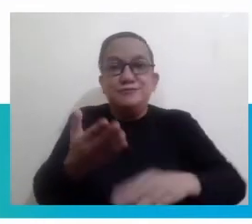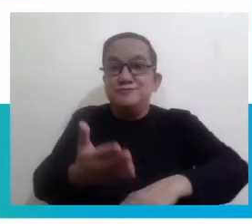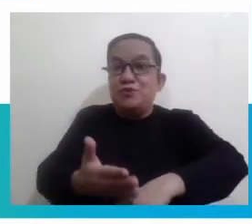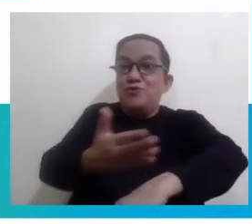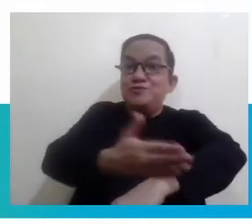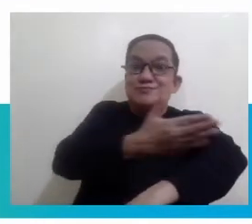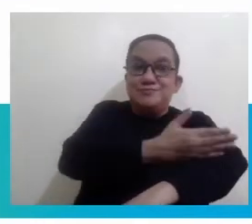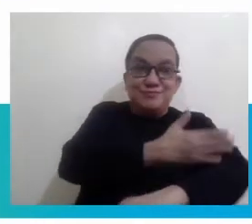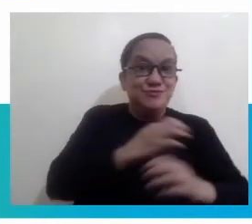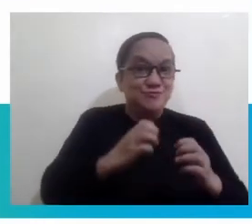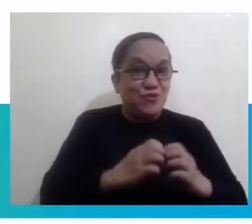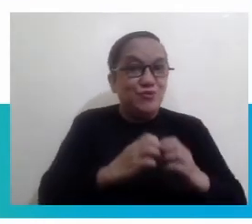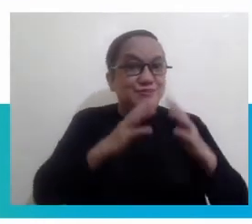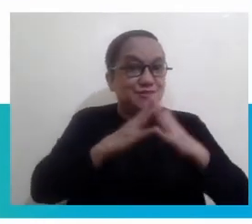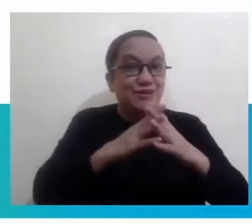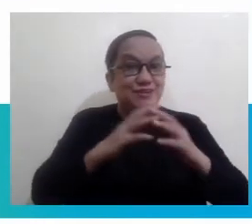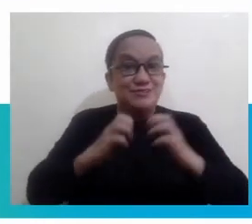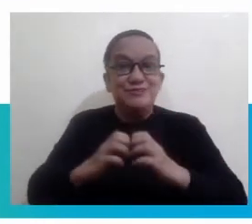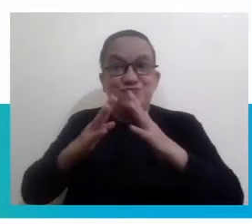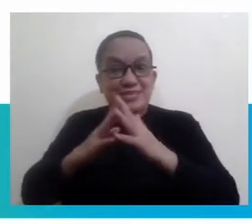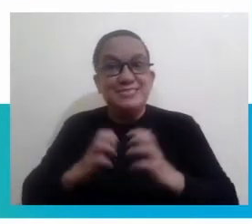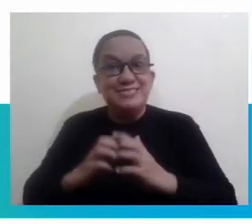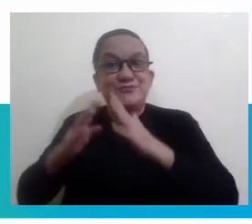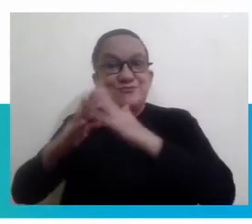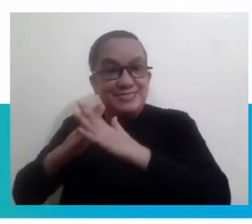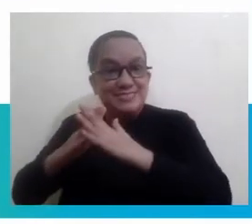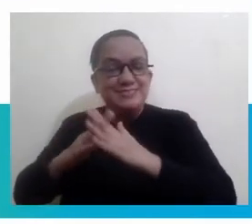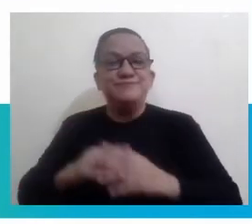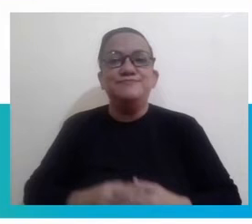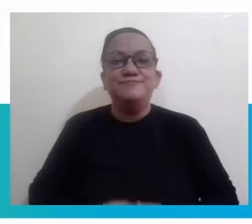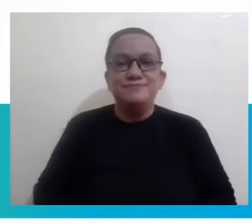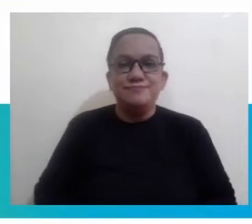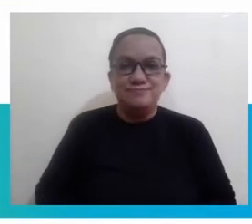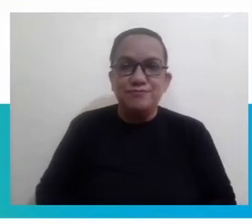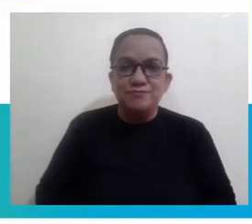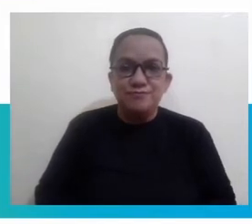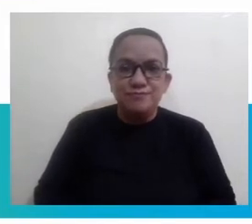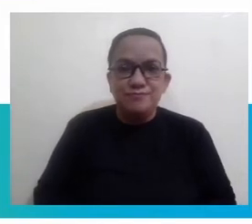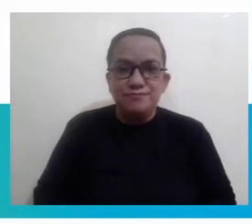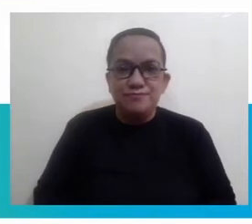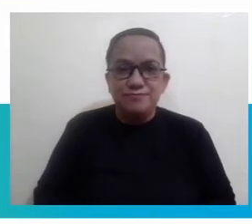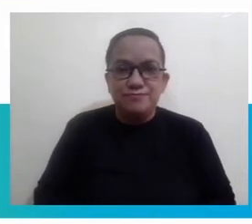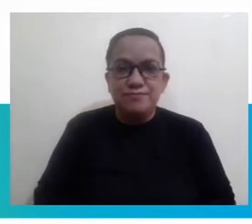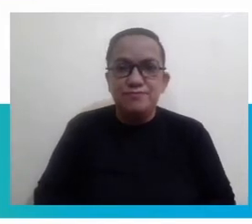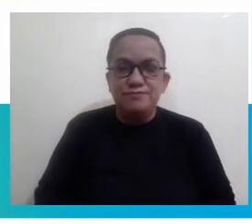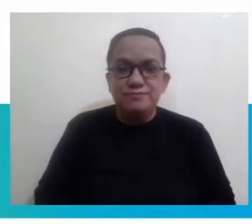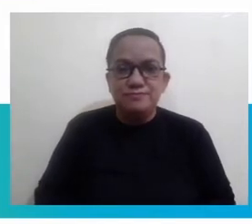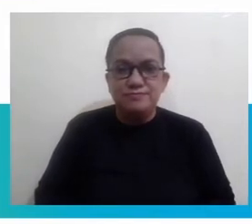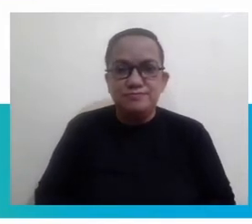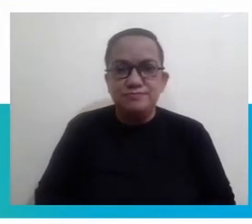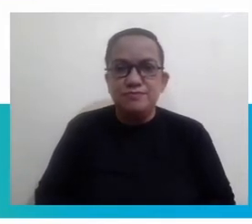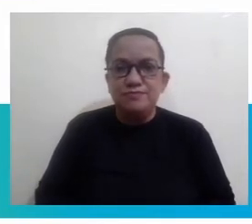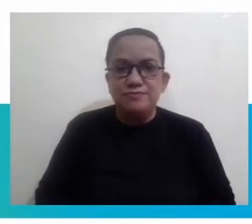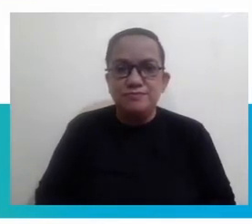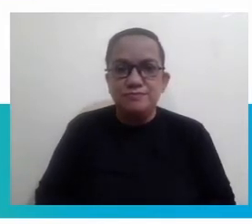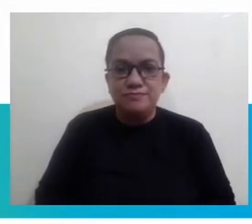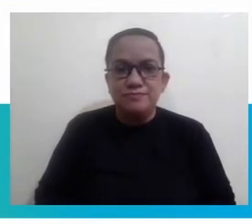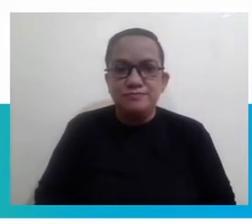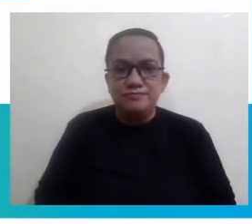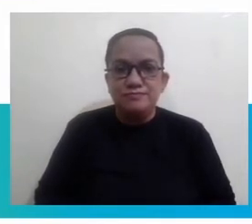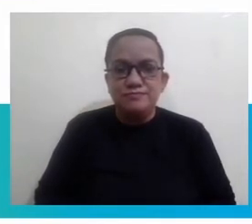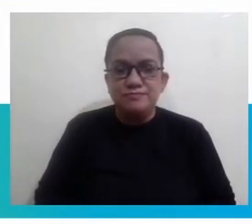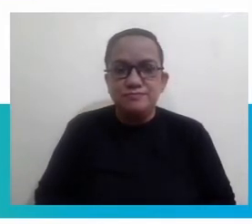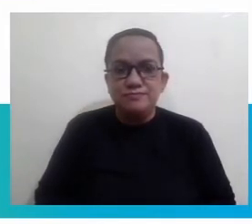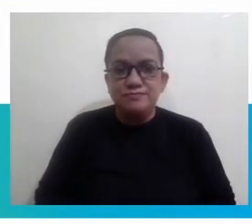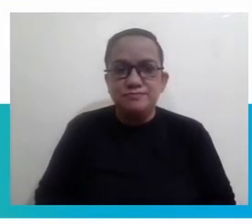I'll stop there, but also to add that as part of the LMMA strategy, we are